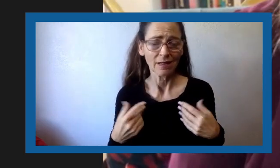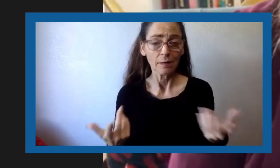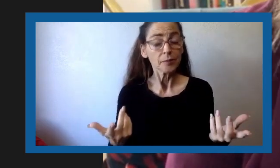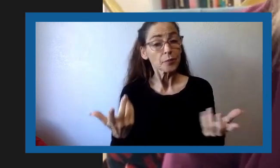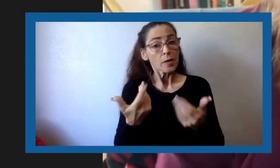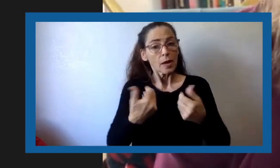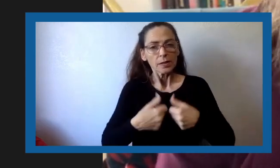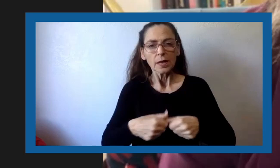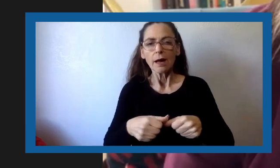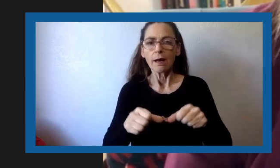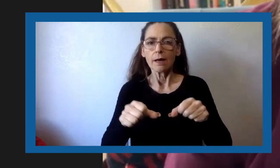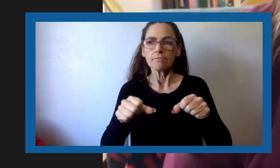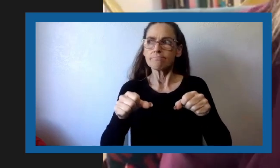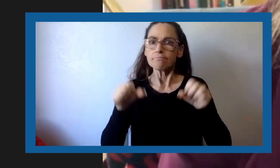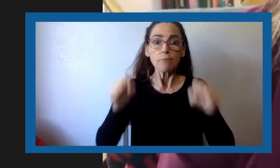There's still room for